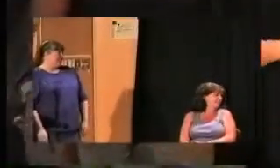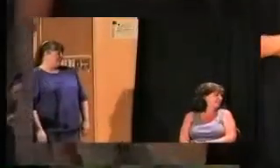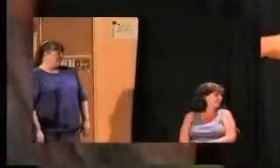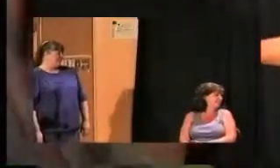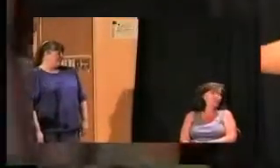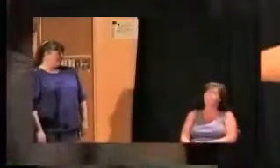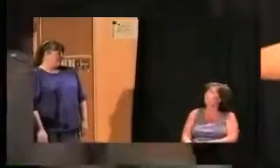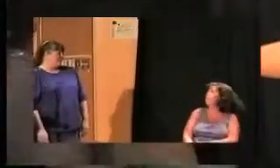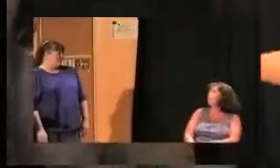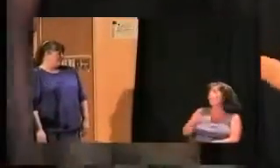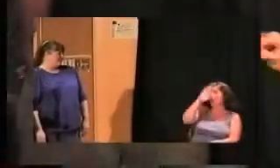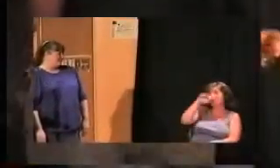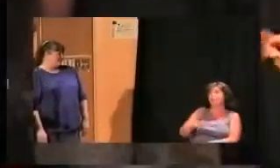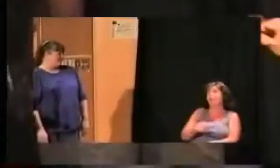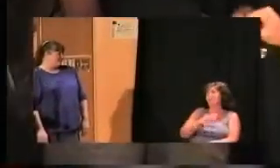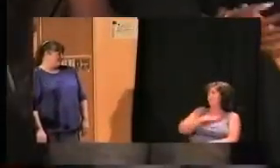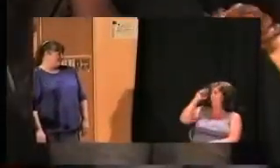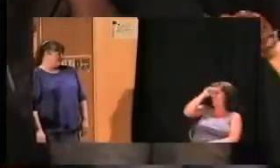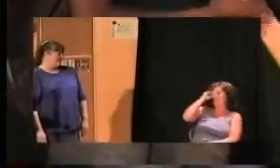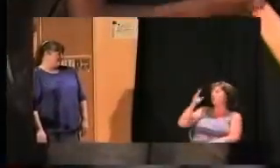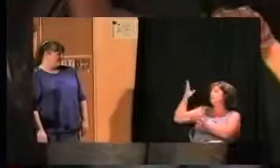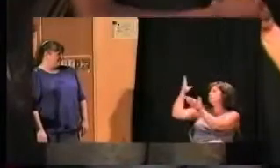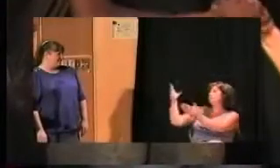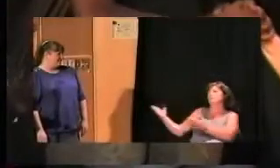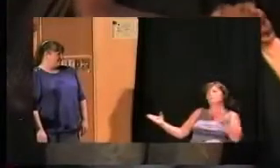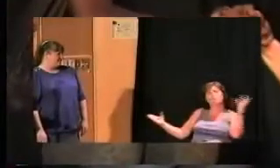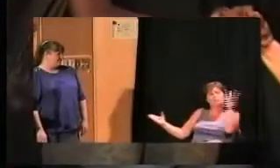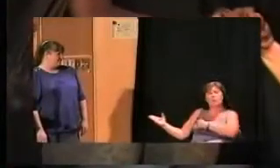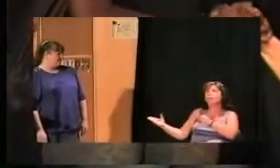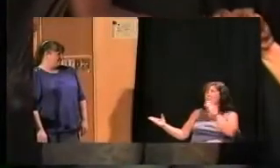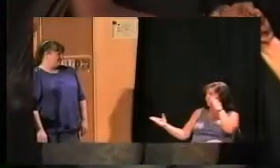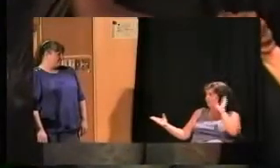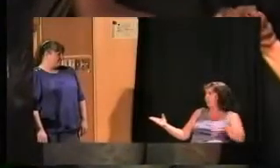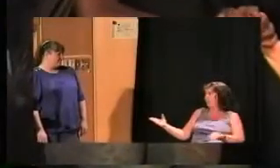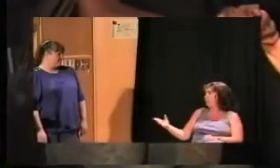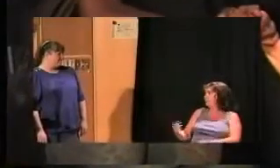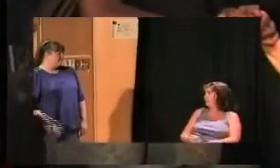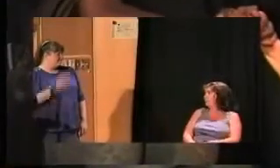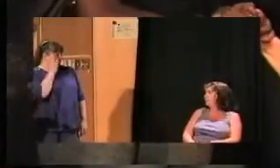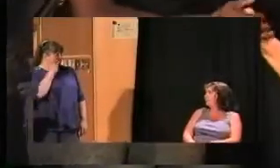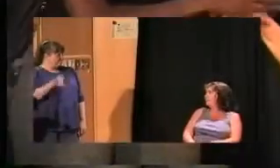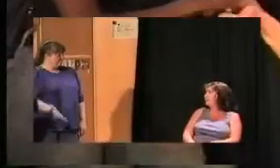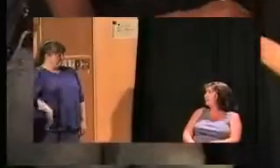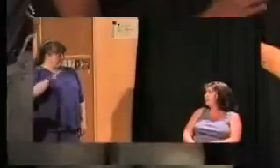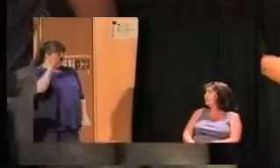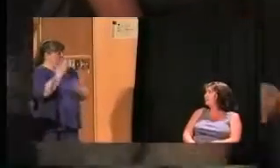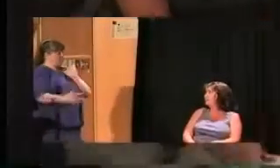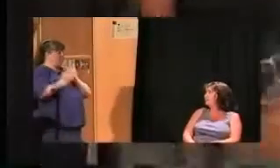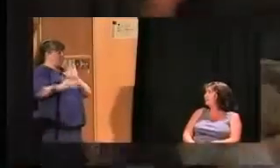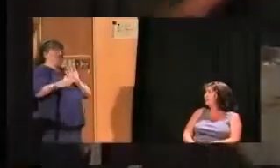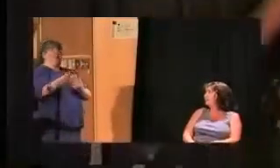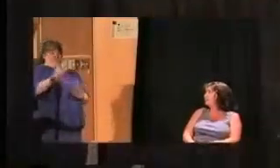I do think you're beautiful, you know. Yeah, well, all my abusers do.